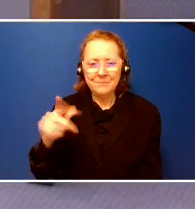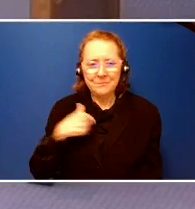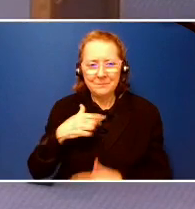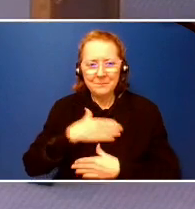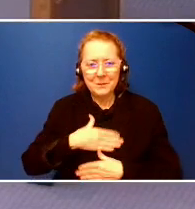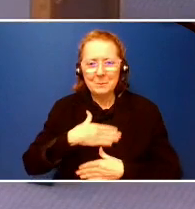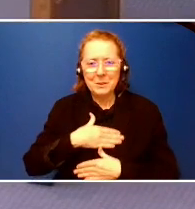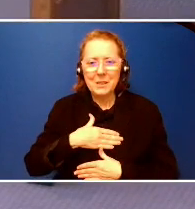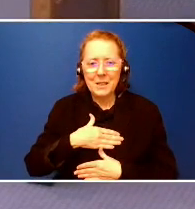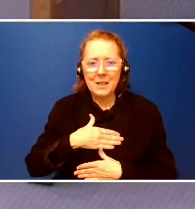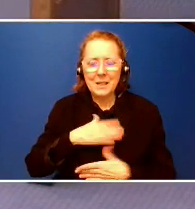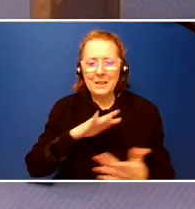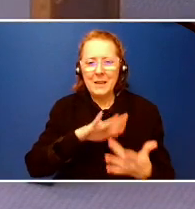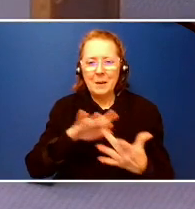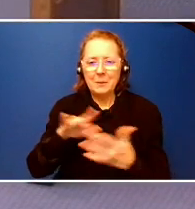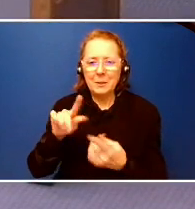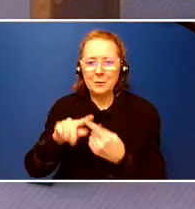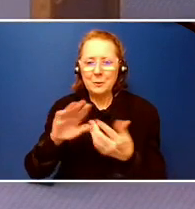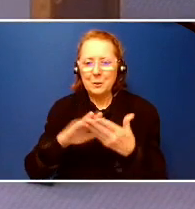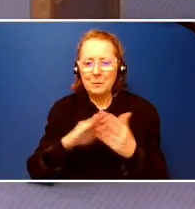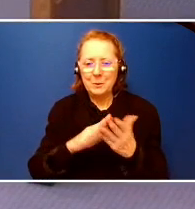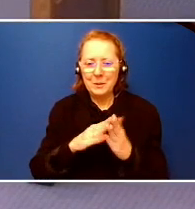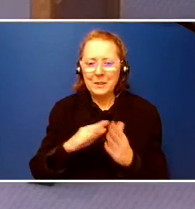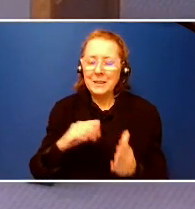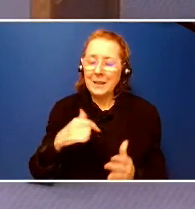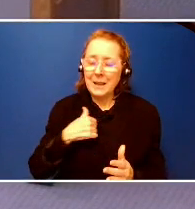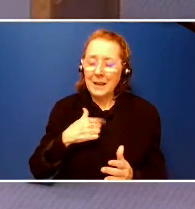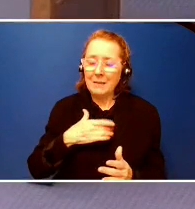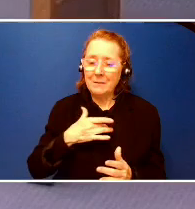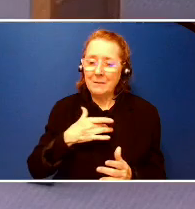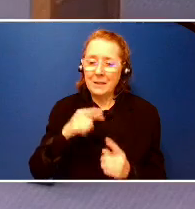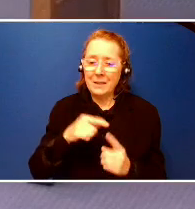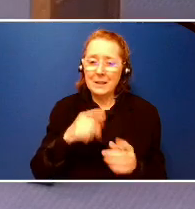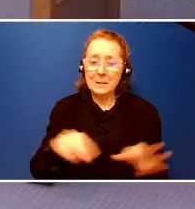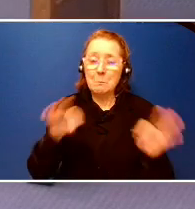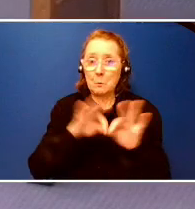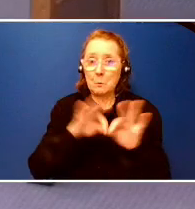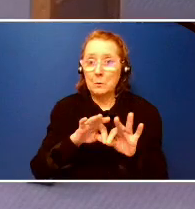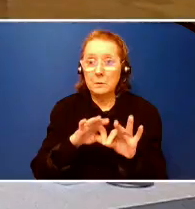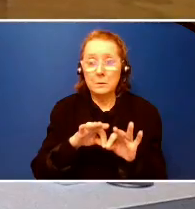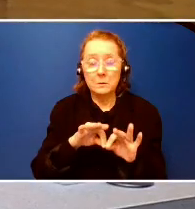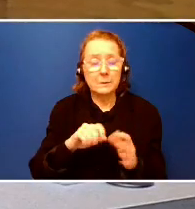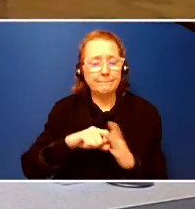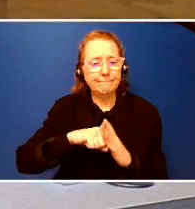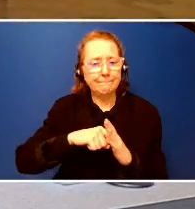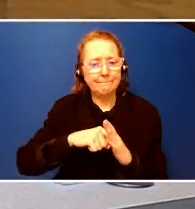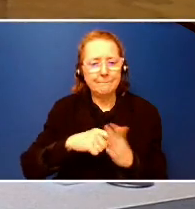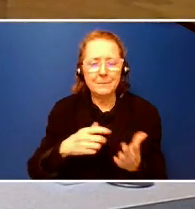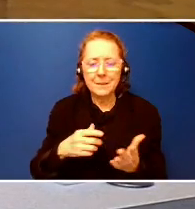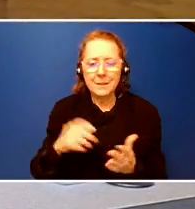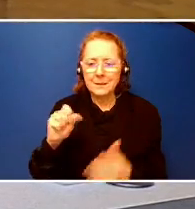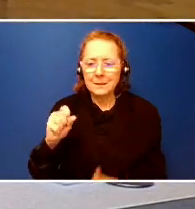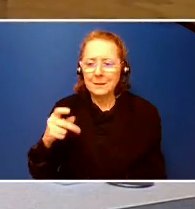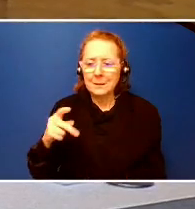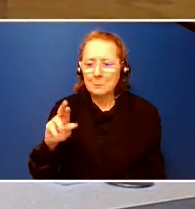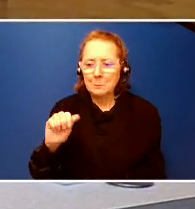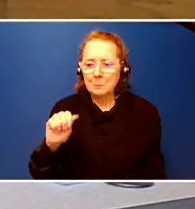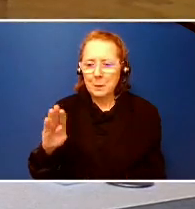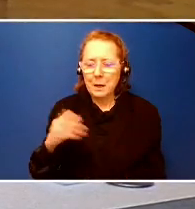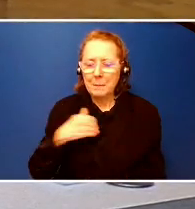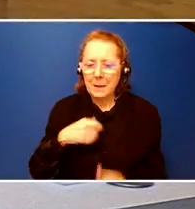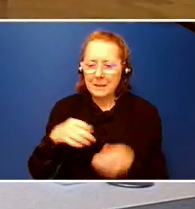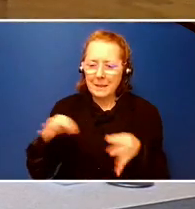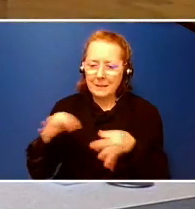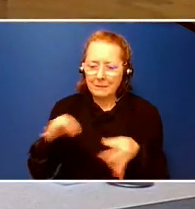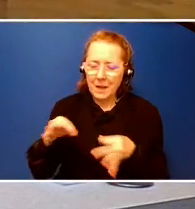the outreach to the community because I feel that's really, really crucial. I mean, SRAB has this defined